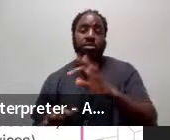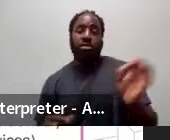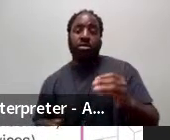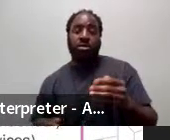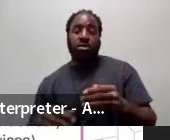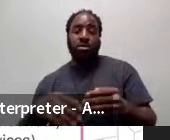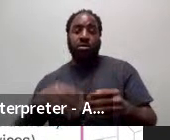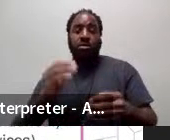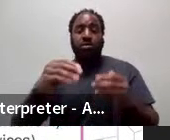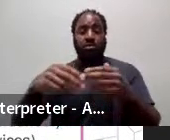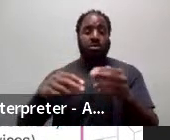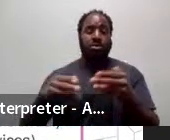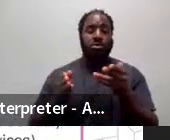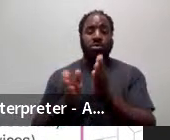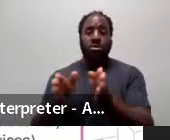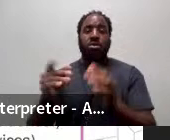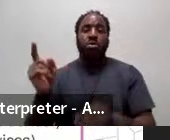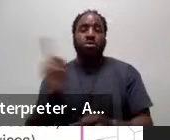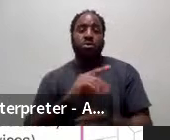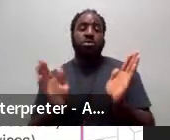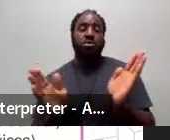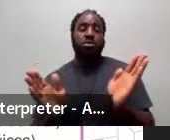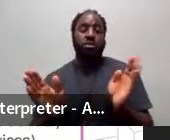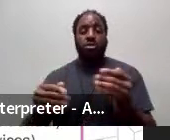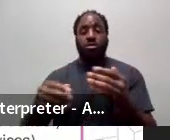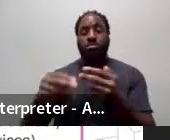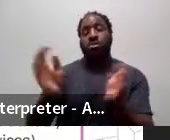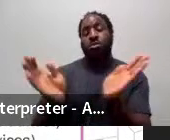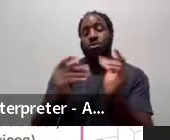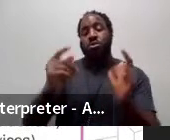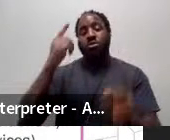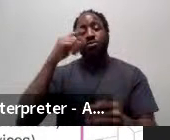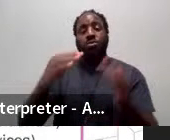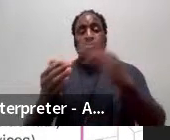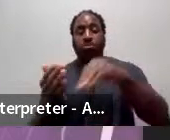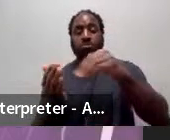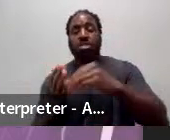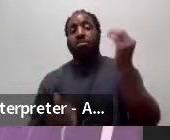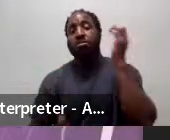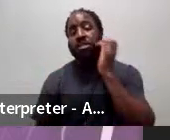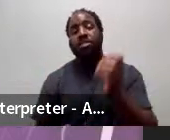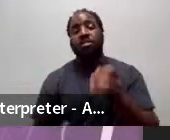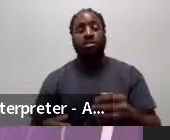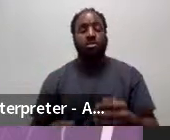zoning is currently low to medium density residential. Next slide, please.